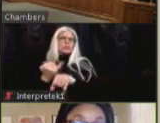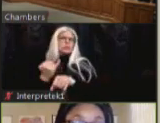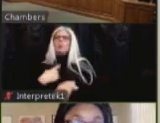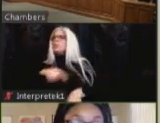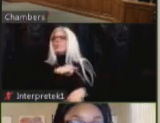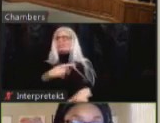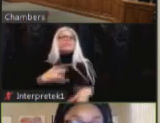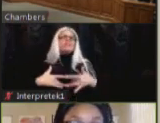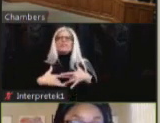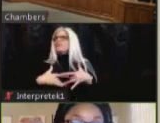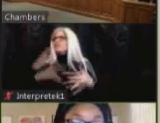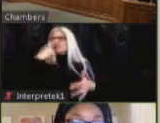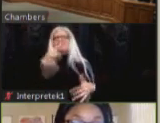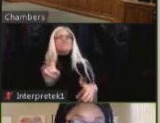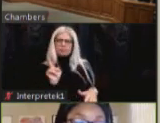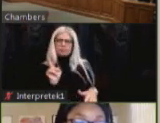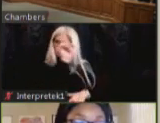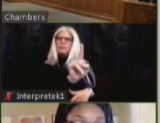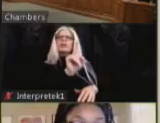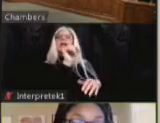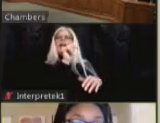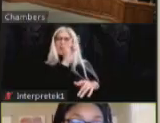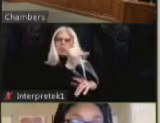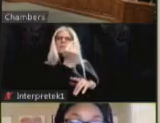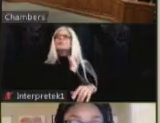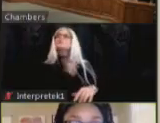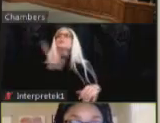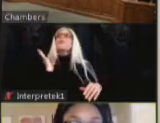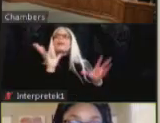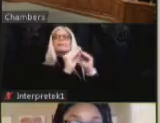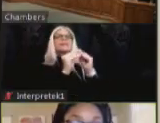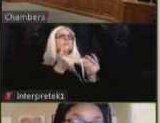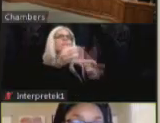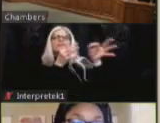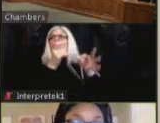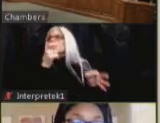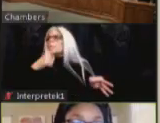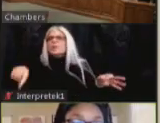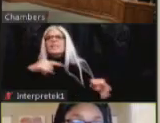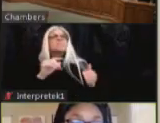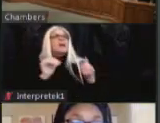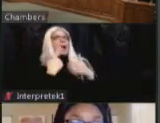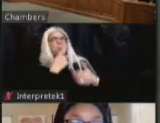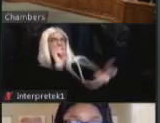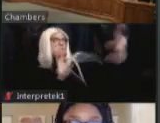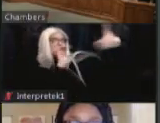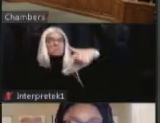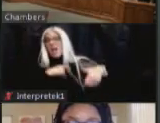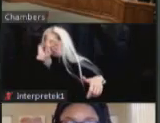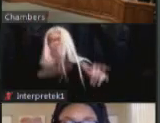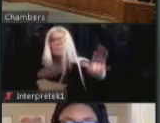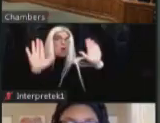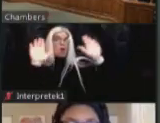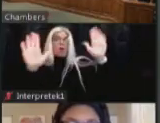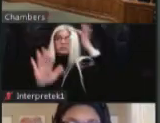that meeting on the 14th and share where we are and how we can continue to work together. That'd be awesome. Okay, great. Thank you. Thank